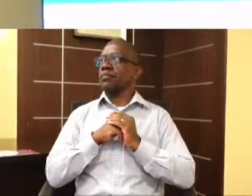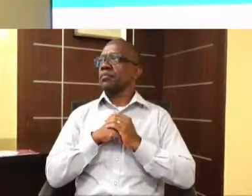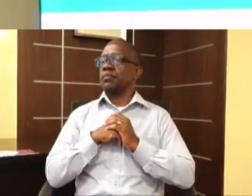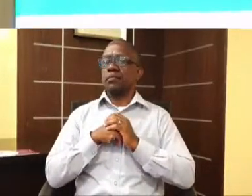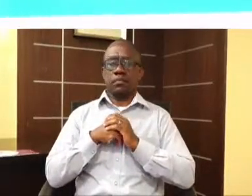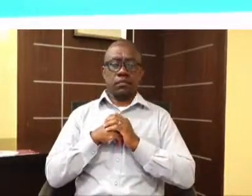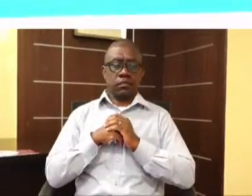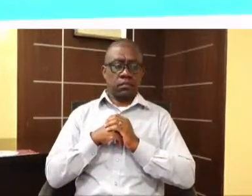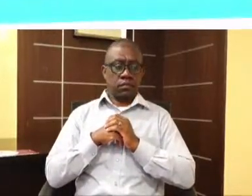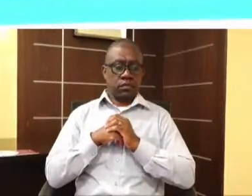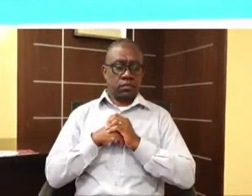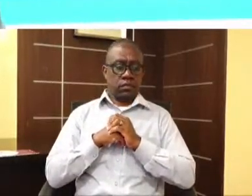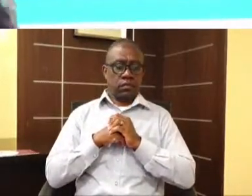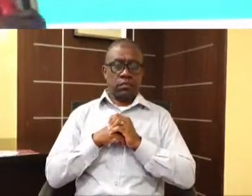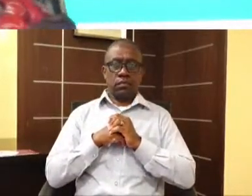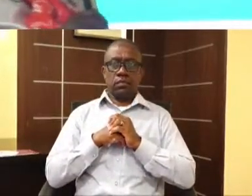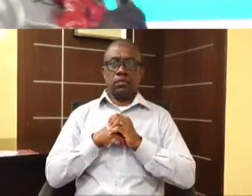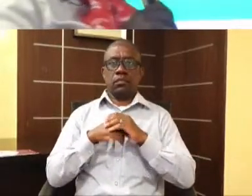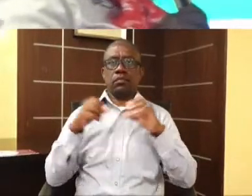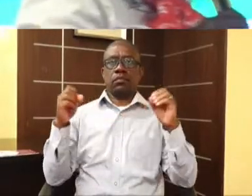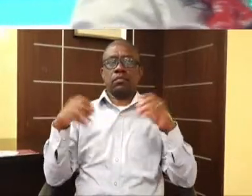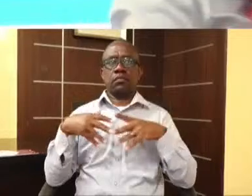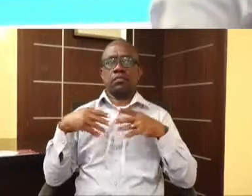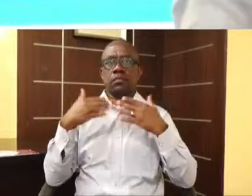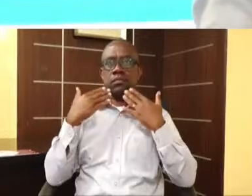Thank you for that clarity.